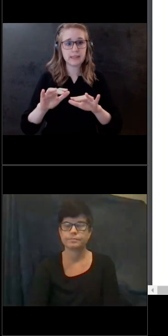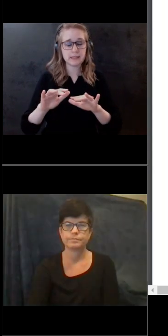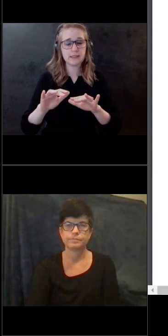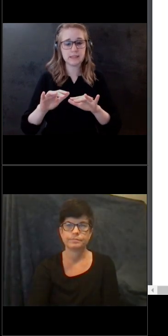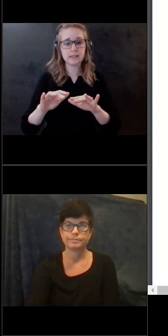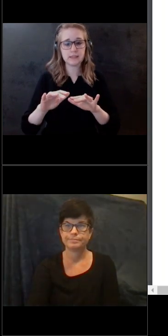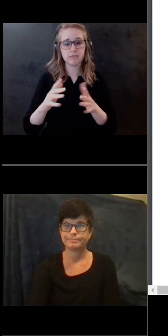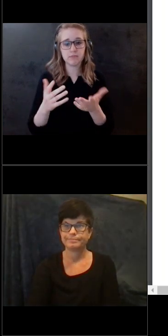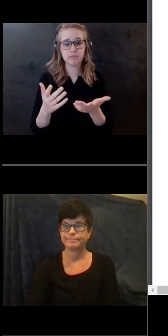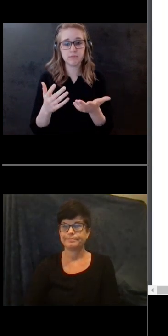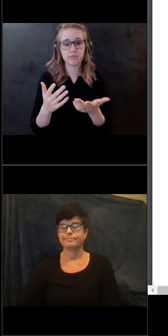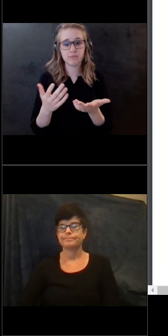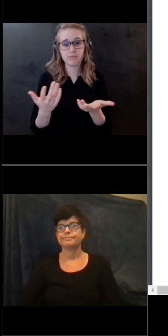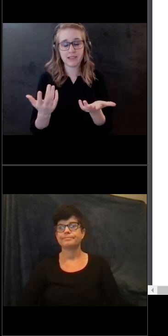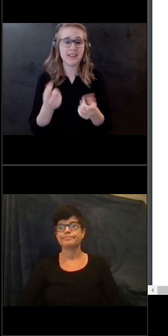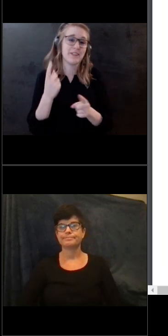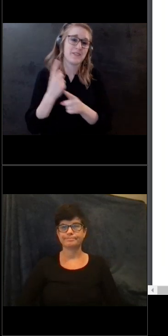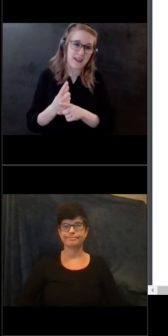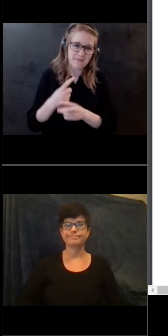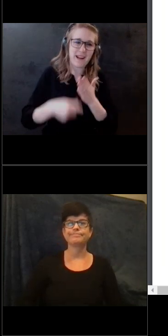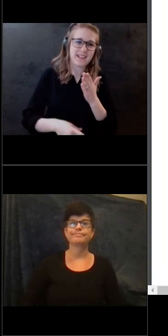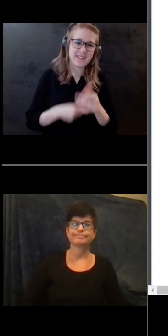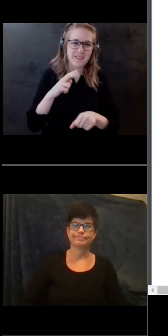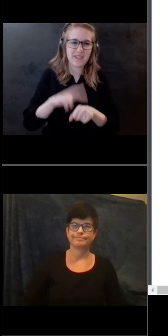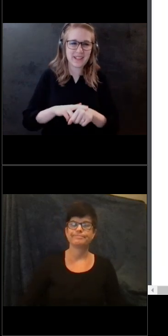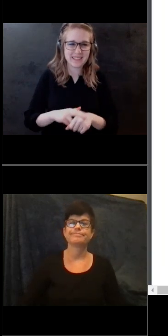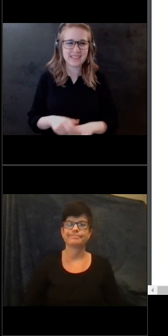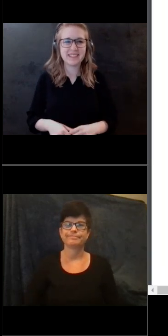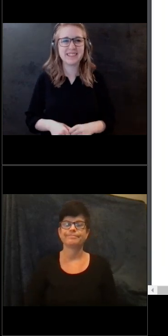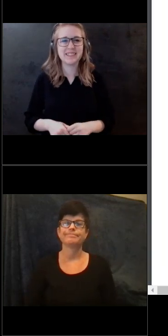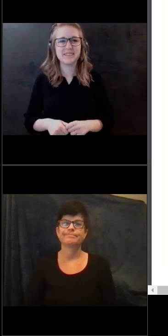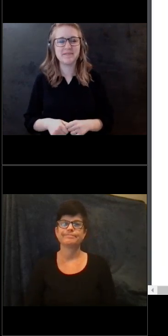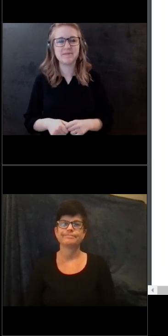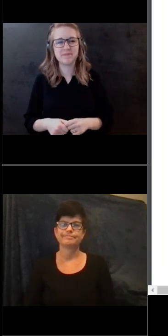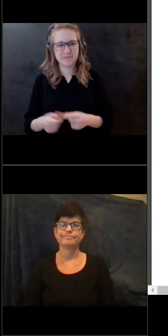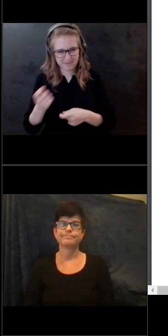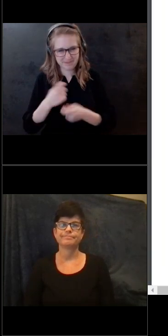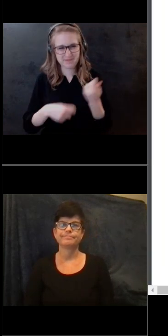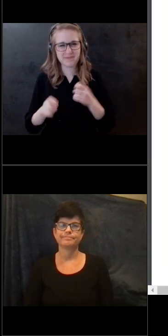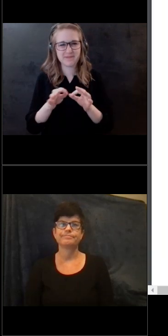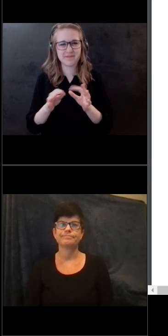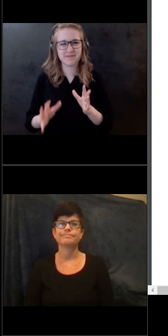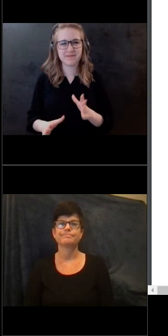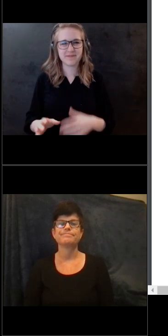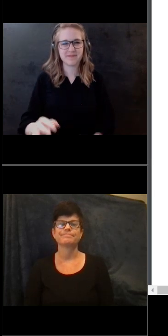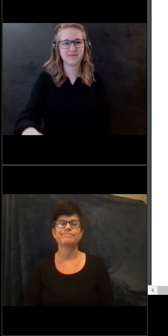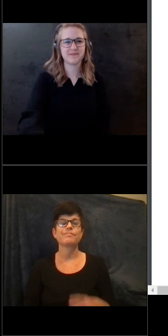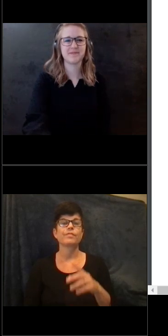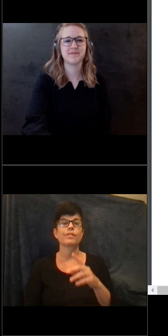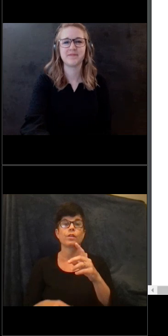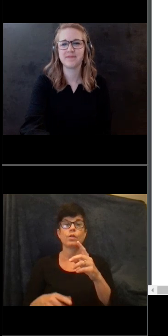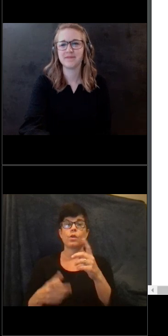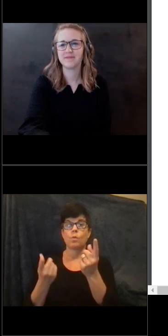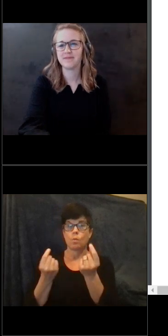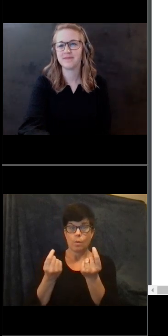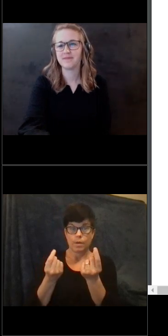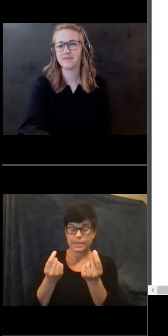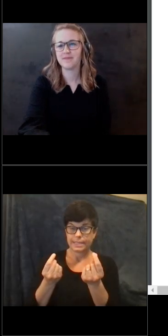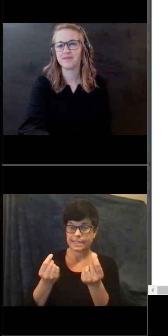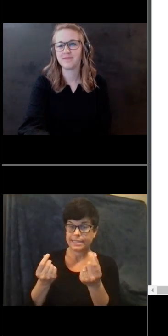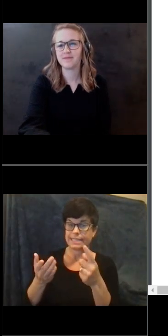a right price. So what we did was when we got this offer, we went and got an appraisal, and the property